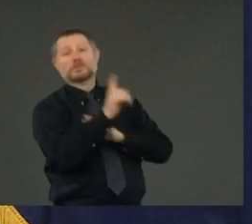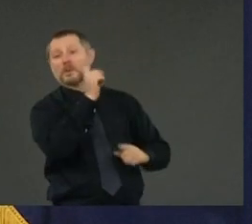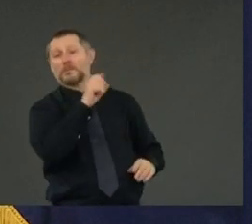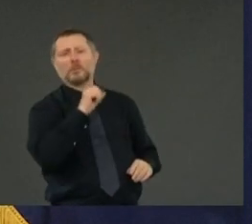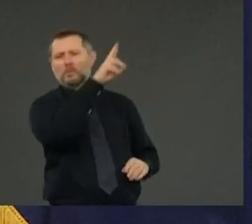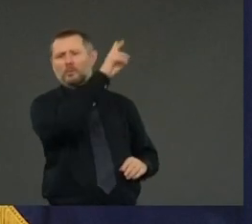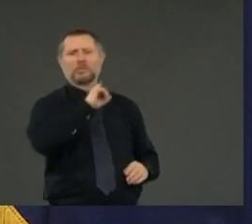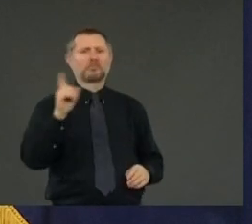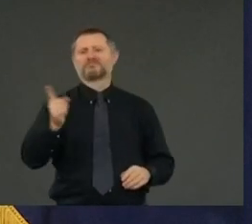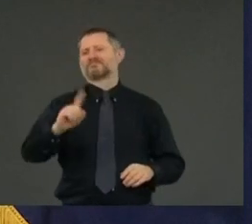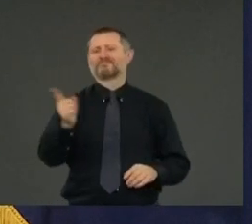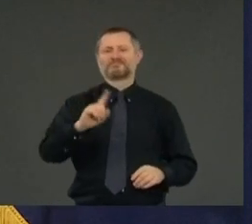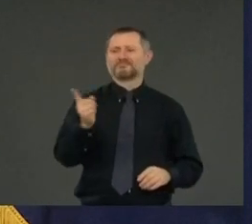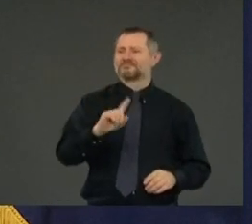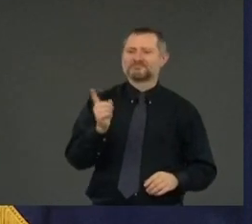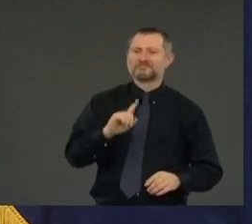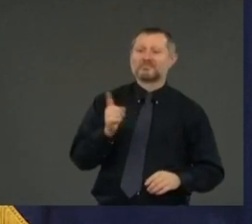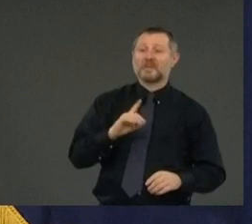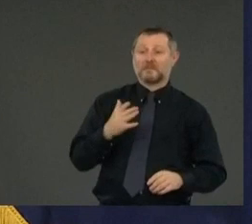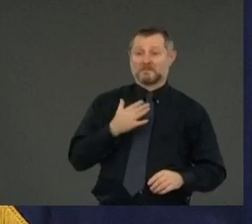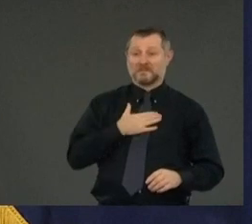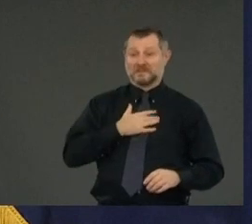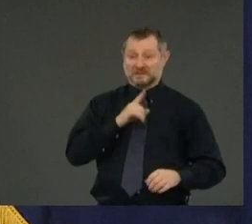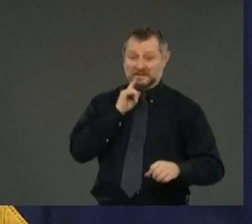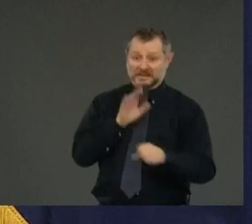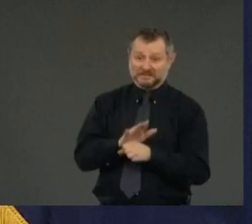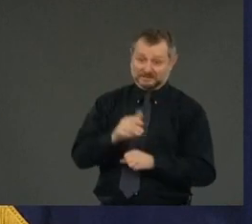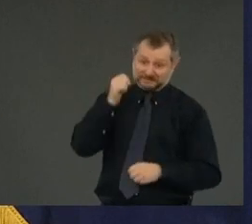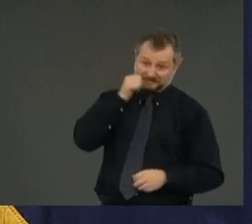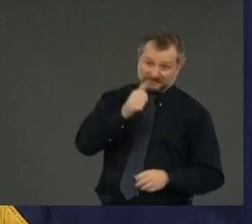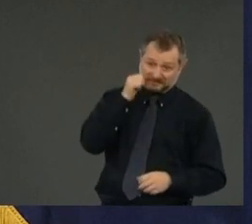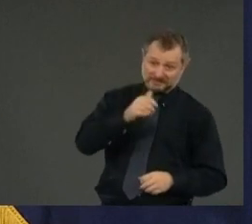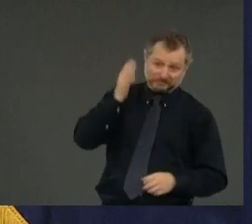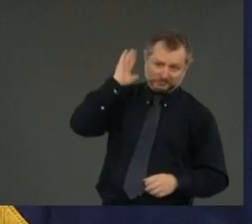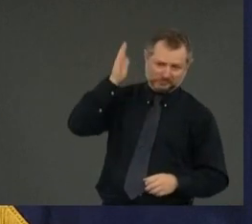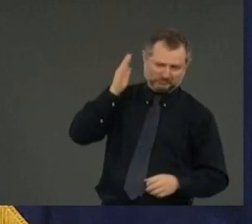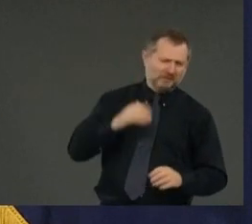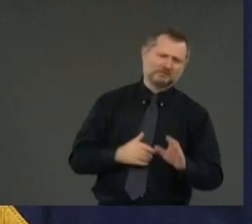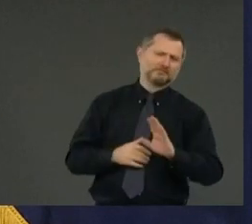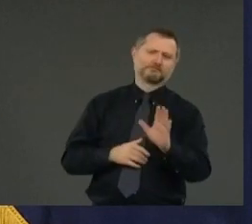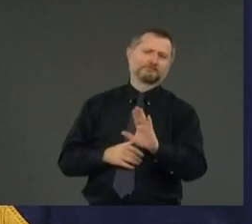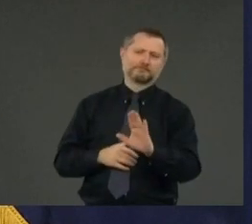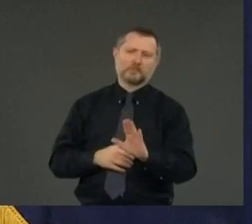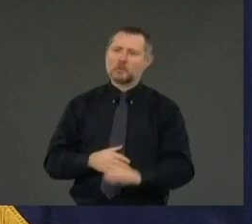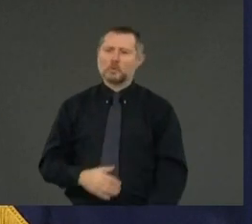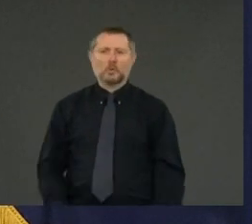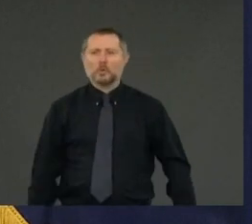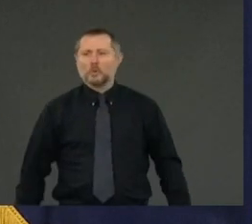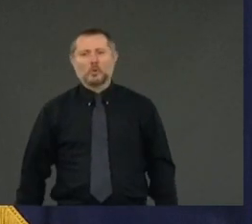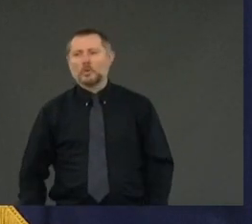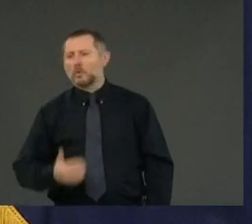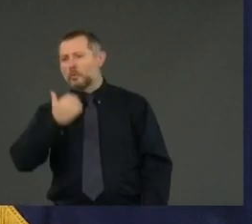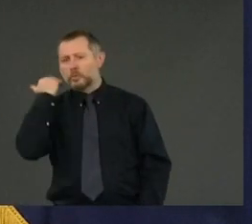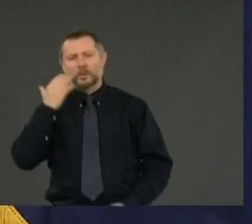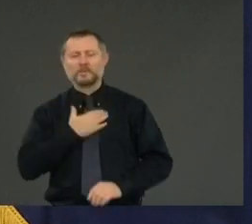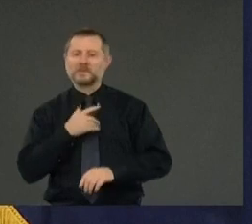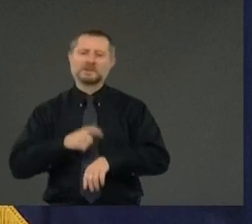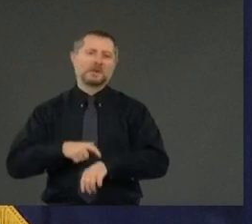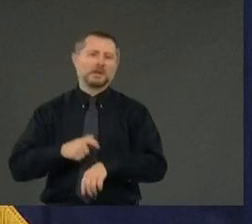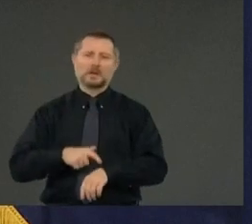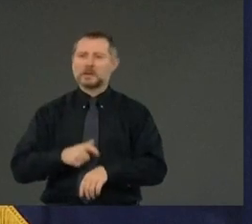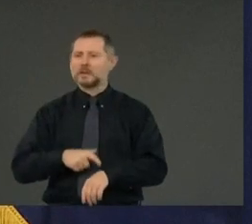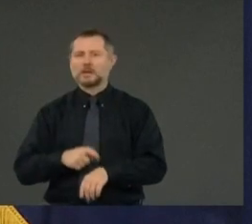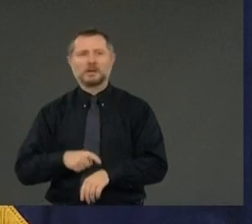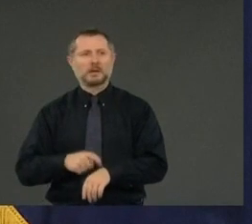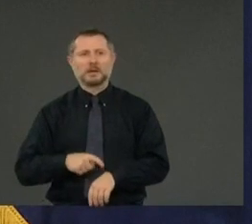But I'm not going to commit to doing it every day because it takes a lot of time every day. And there's a